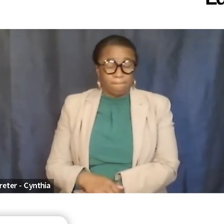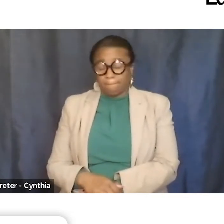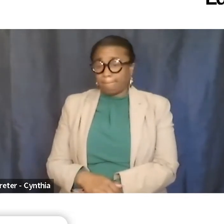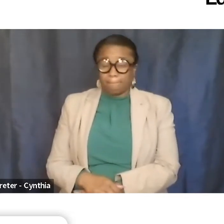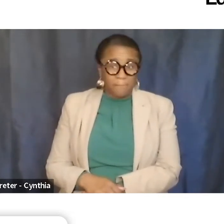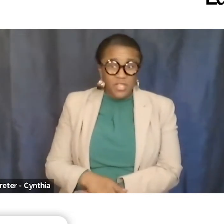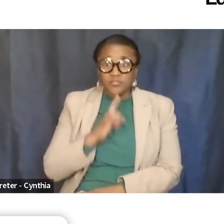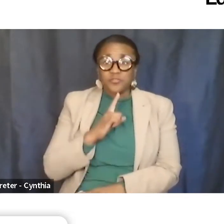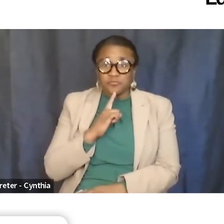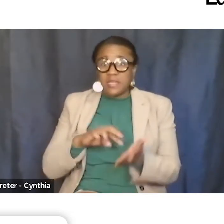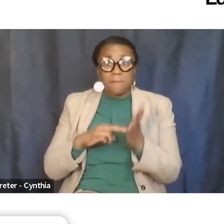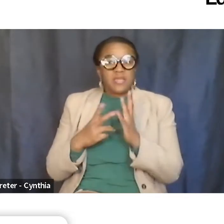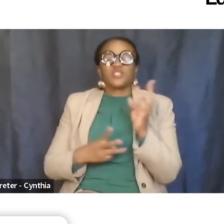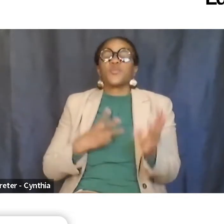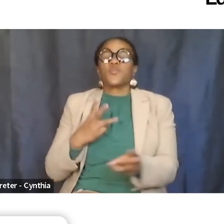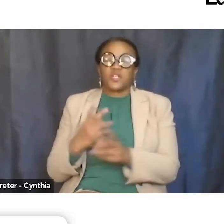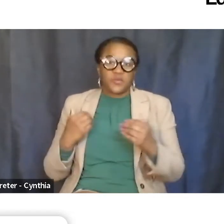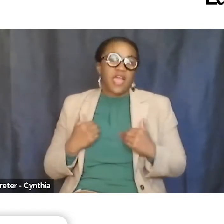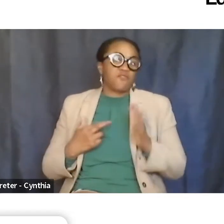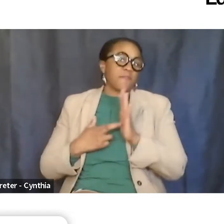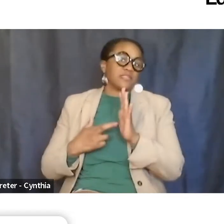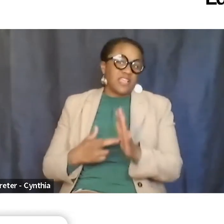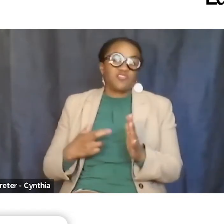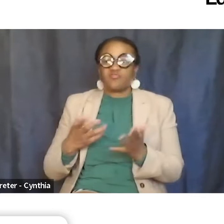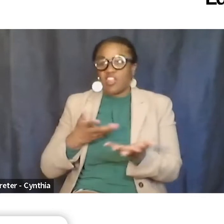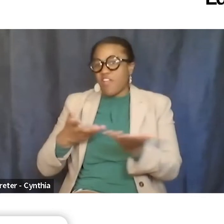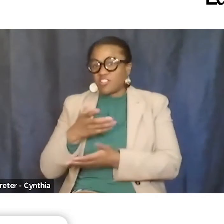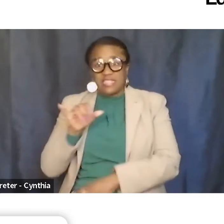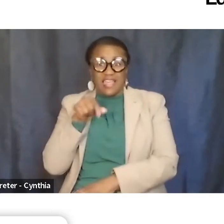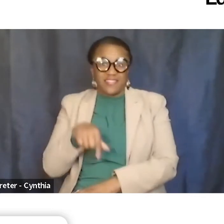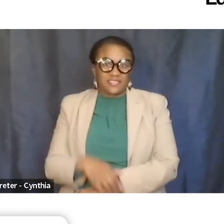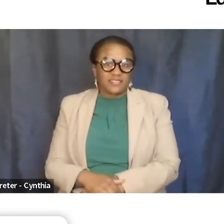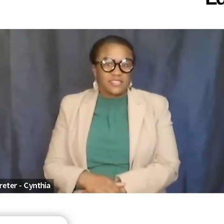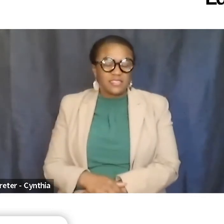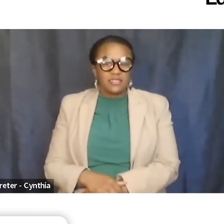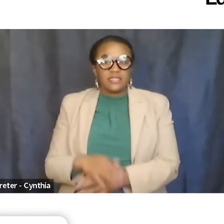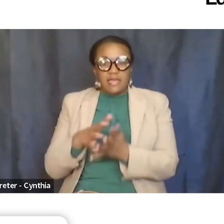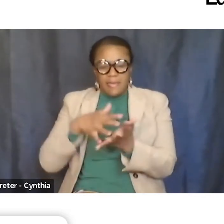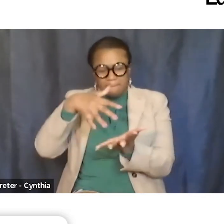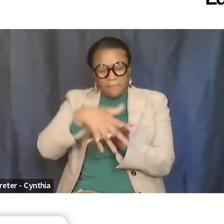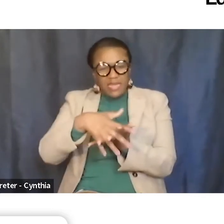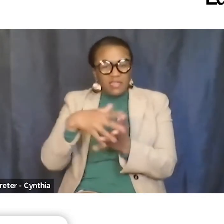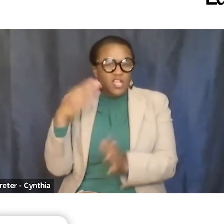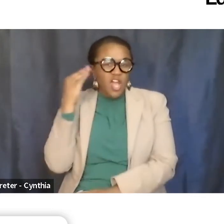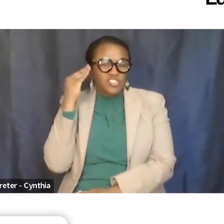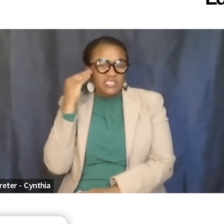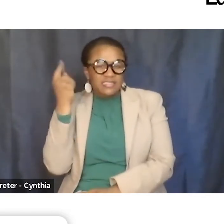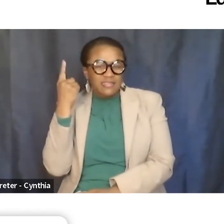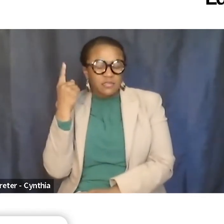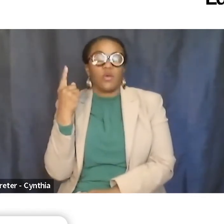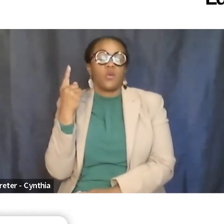It just means the world to have interaction during presentations like this, and embedding consciousness. I think,